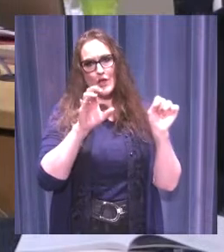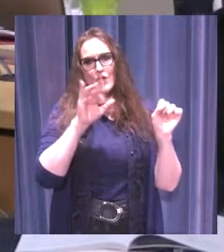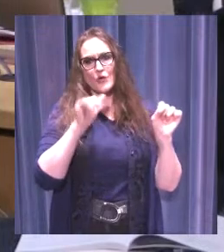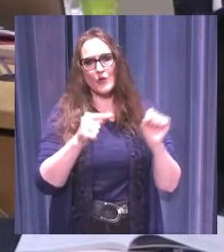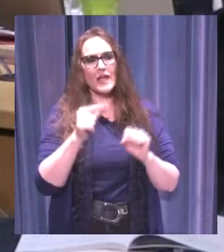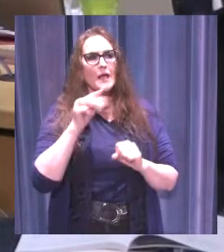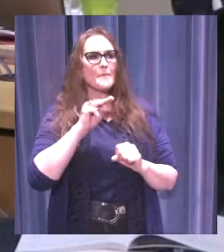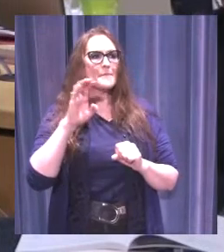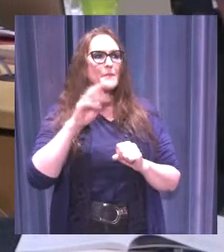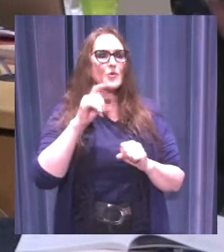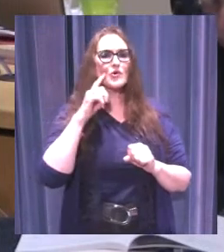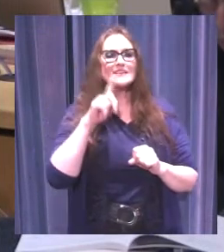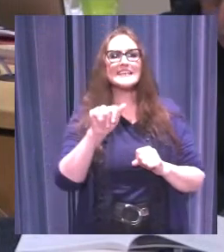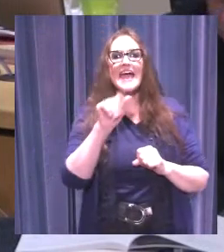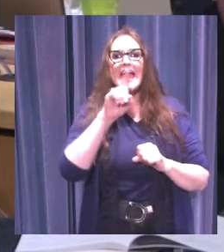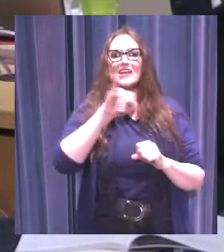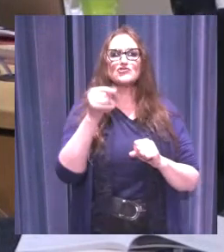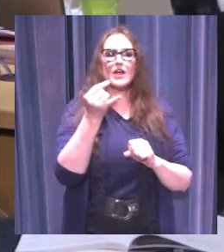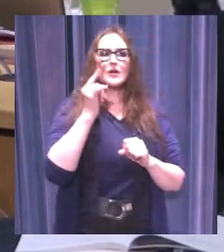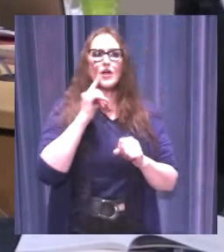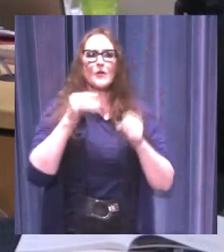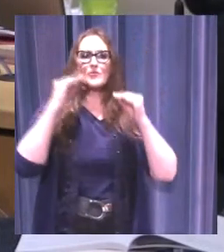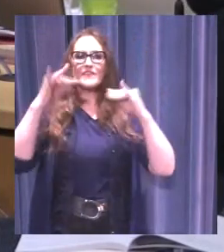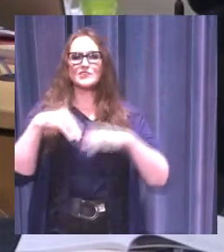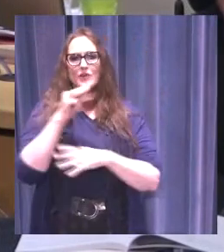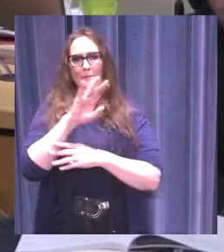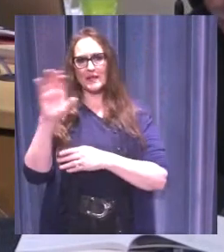adjunct professor, Mott Community College.